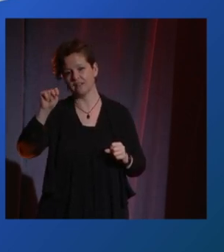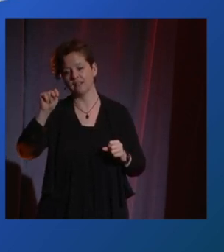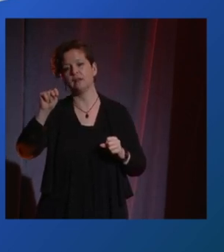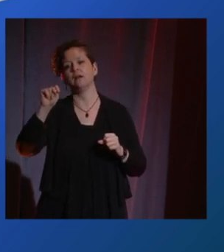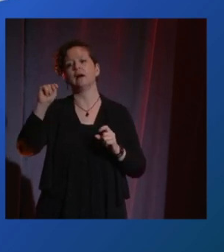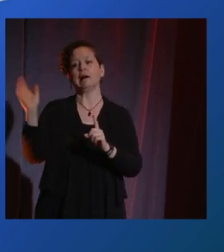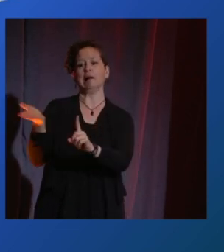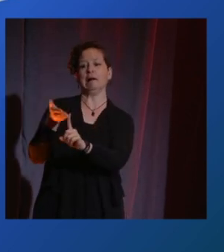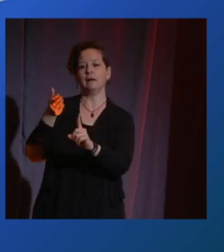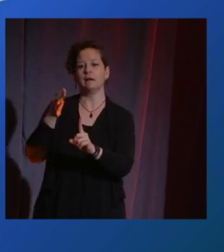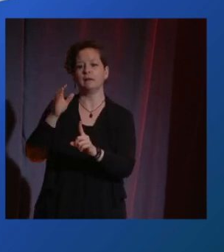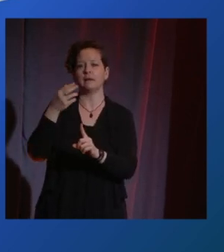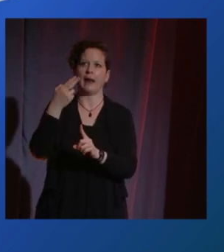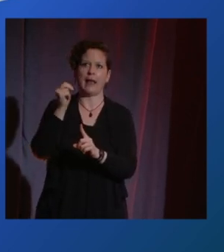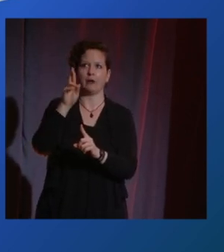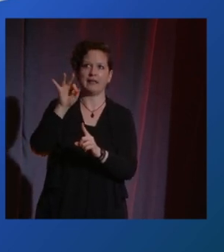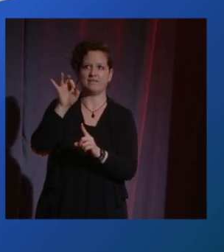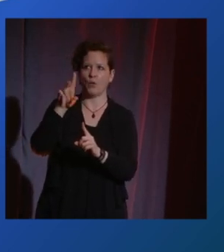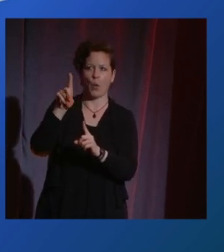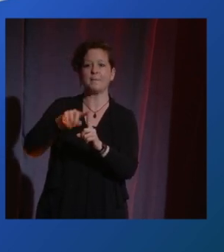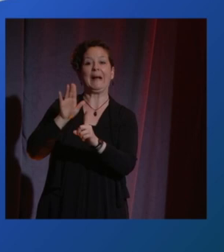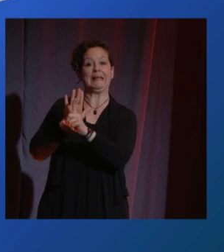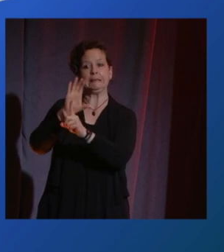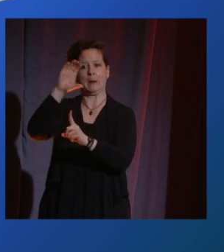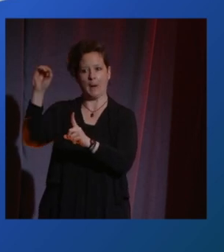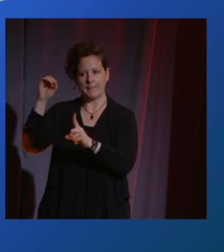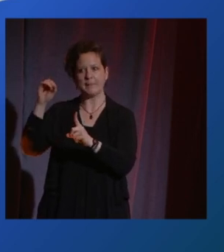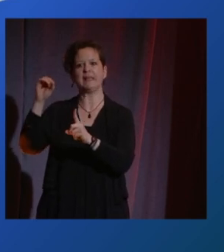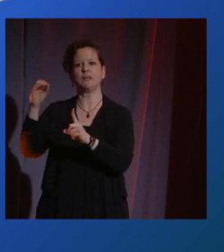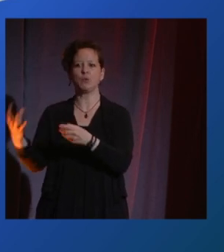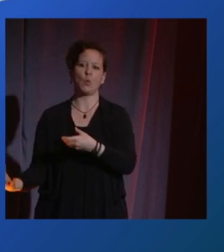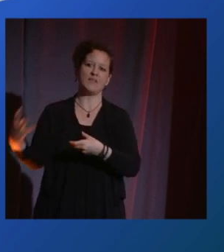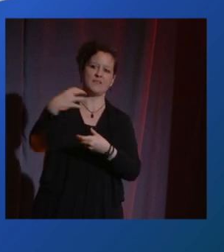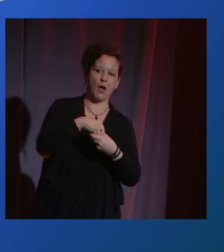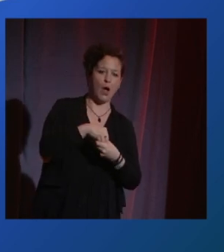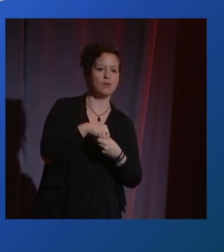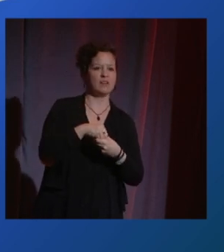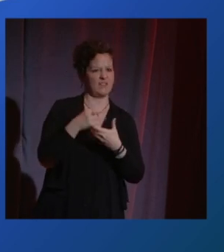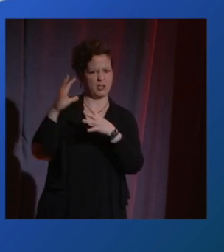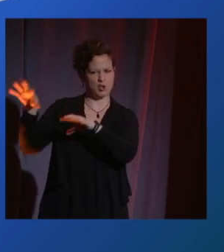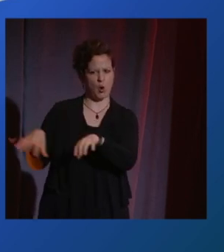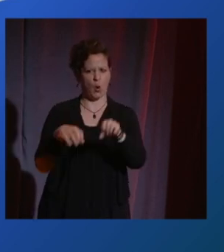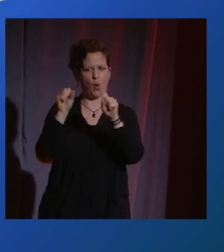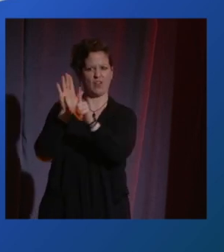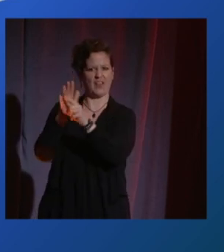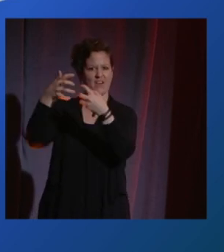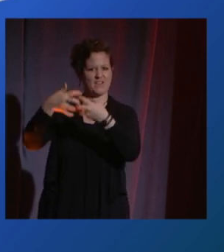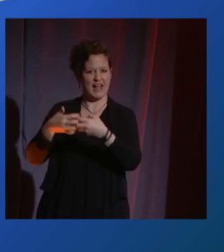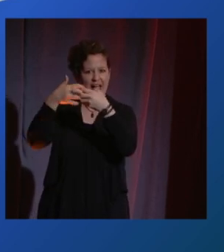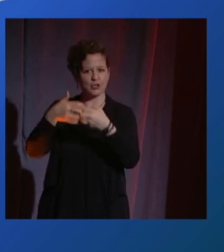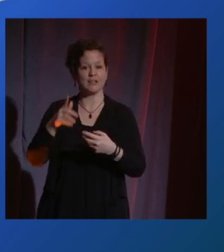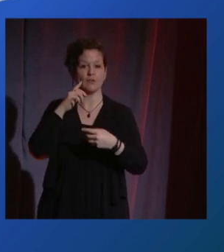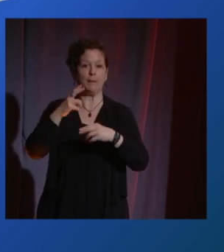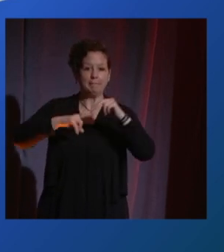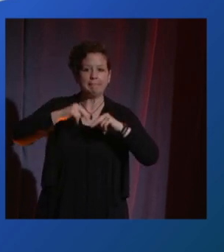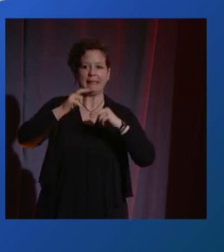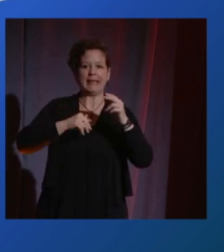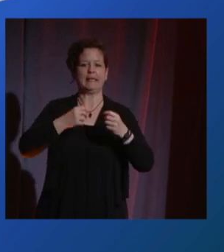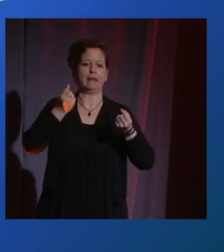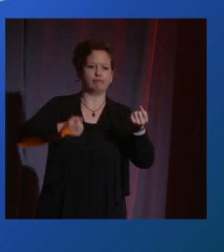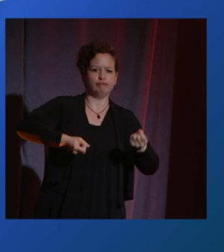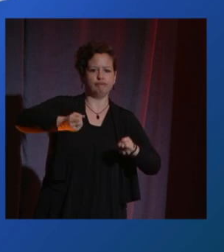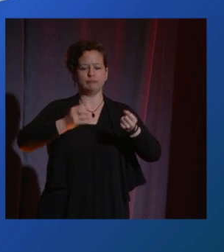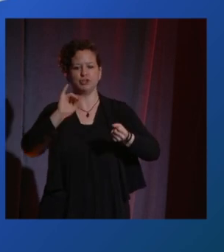Ford but Ford motor to start mobilizing and took their whole company and made trucks and jeeps and tanks and